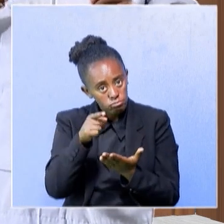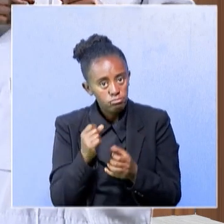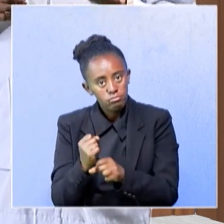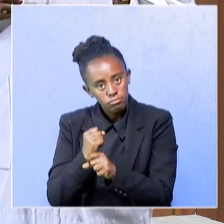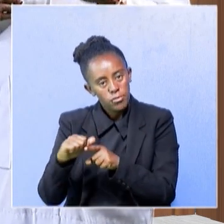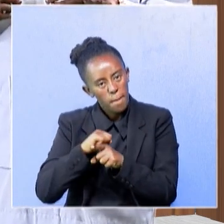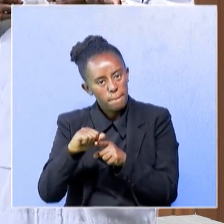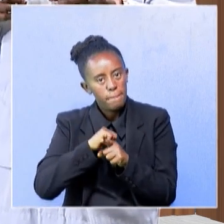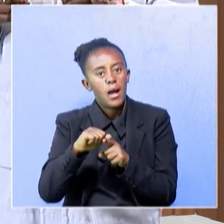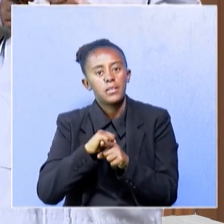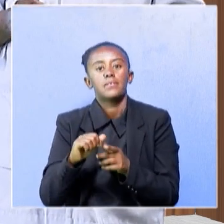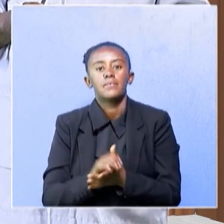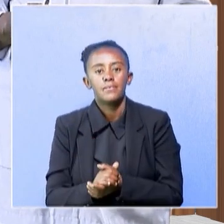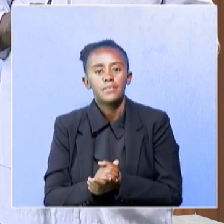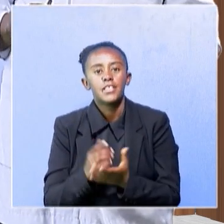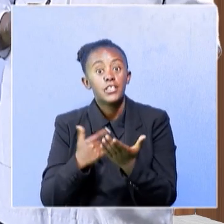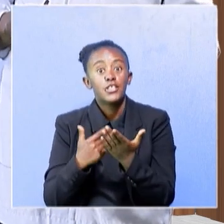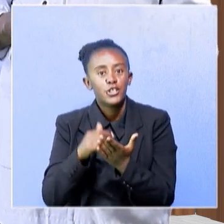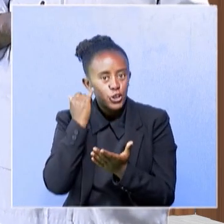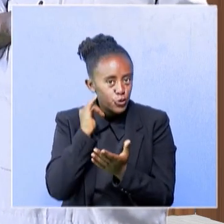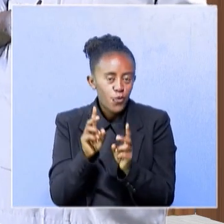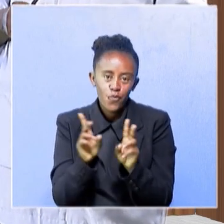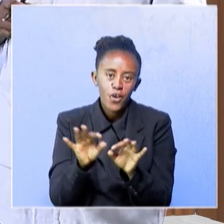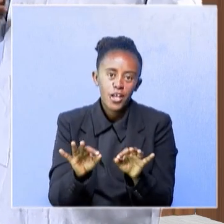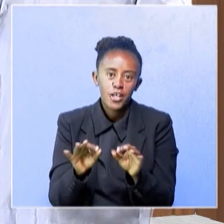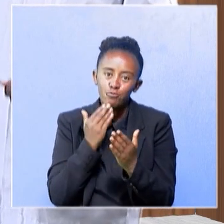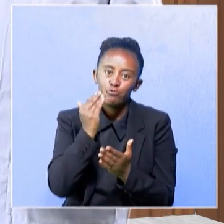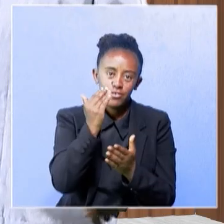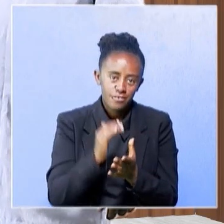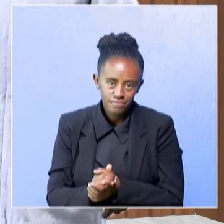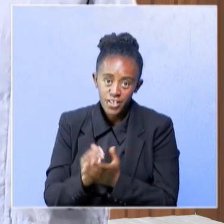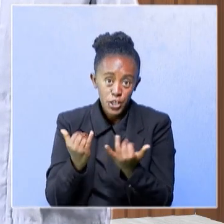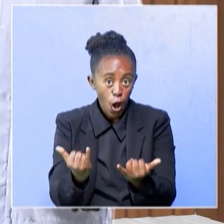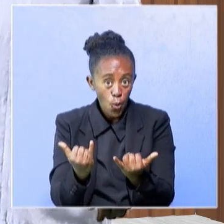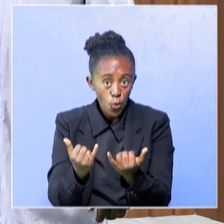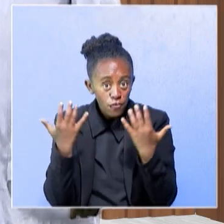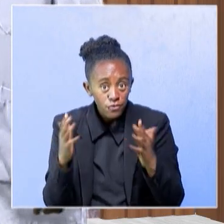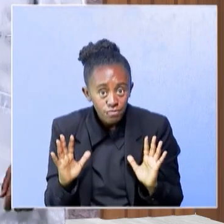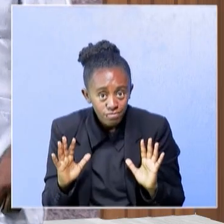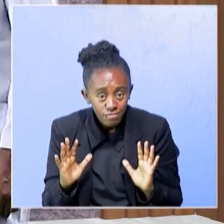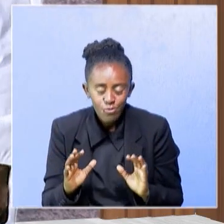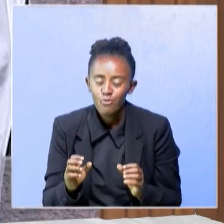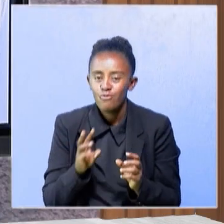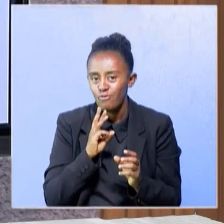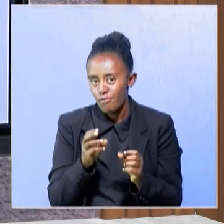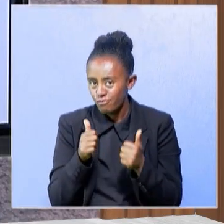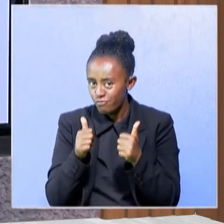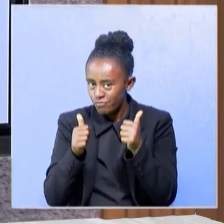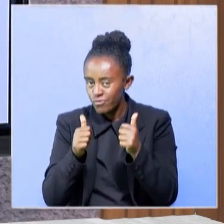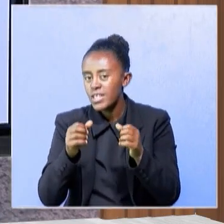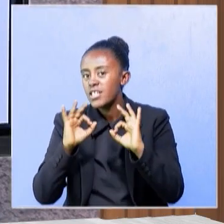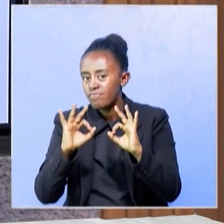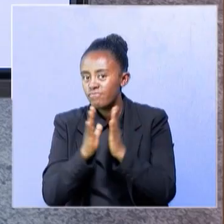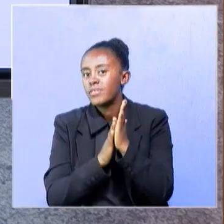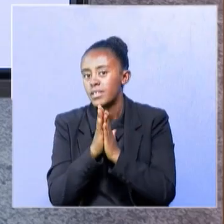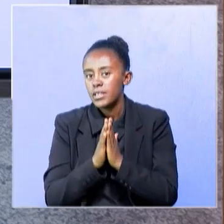practice this issue. Very good. Now, have you done it? That's interesting. Let's go